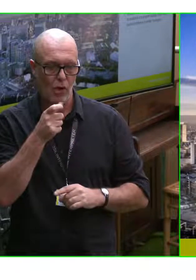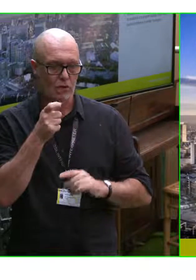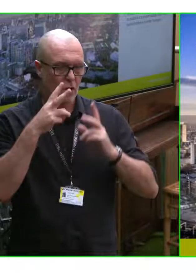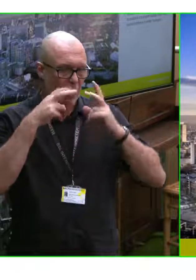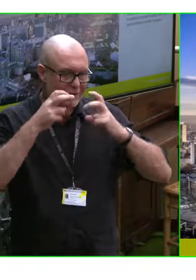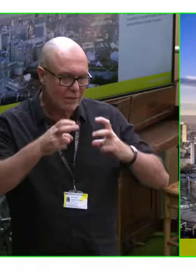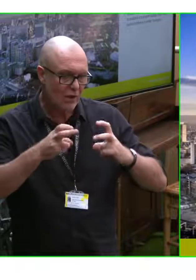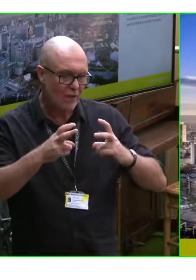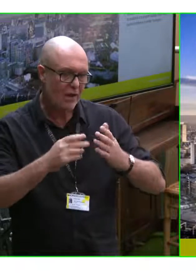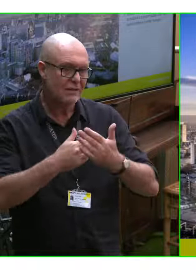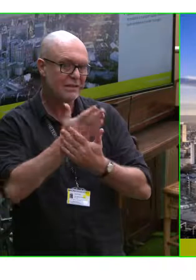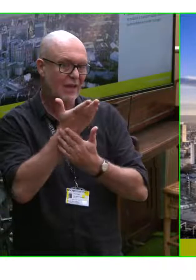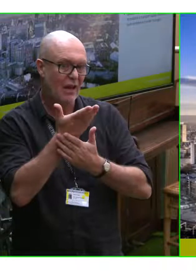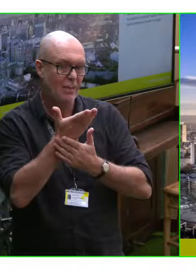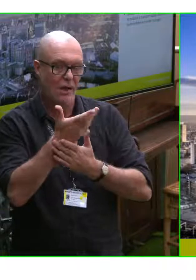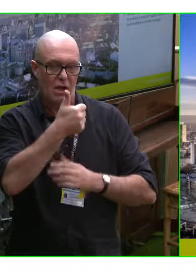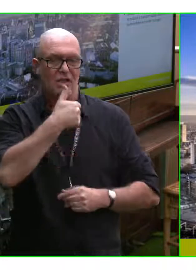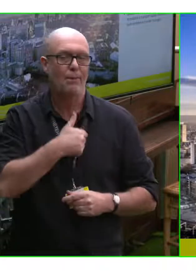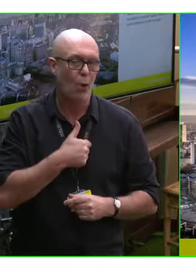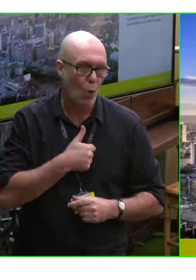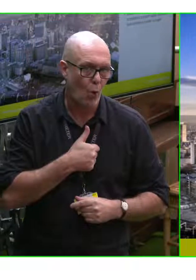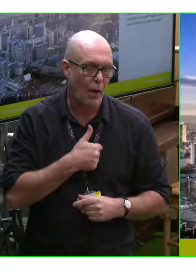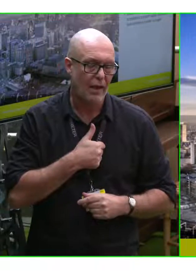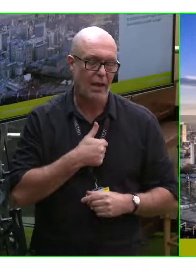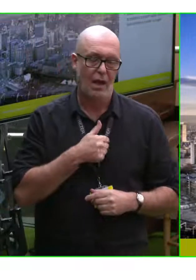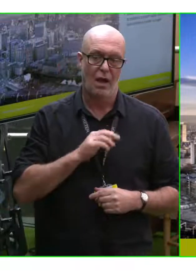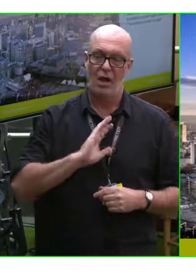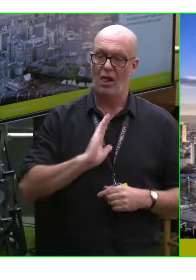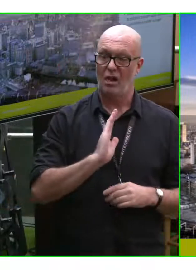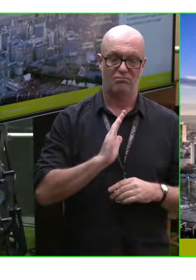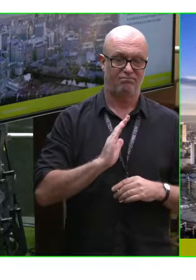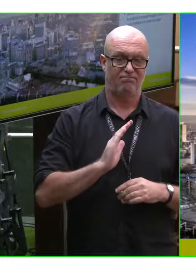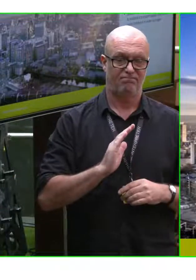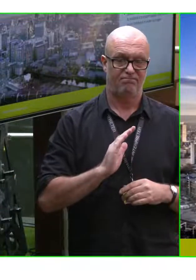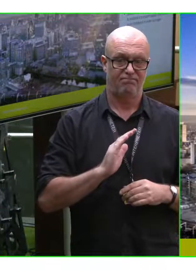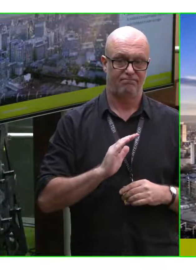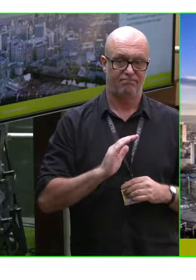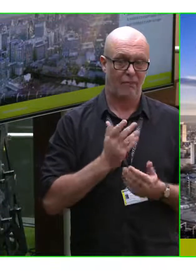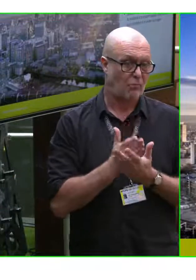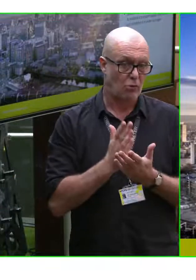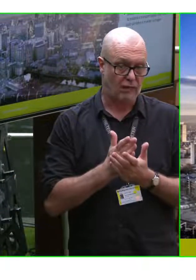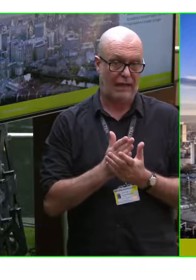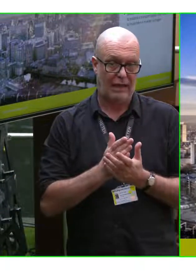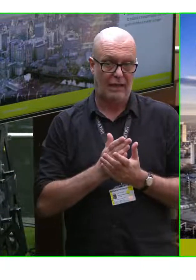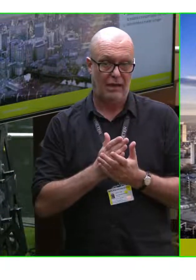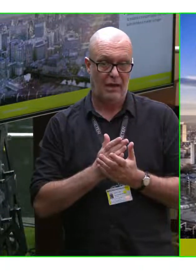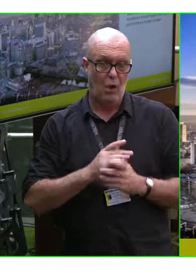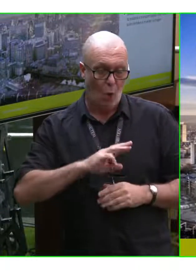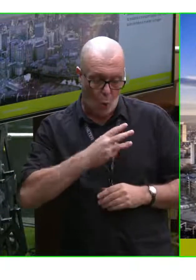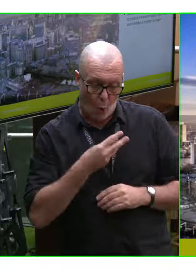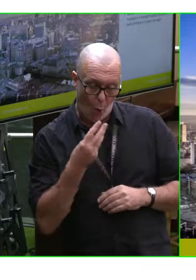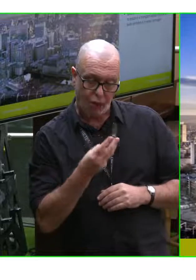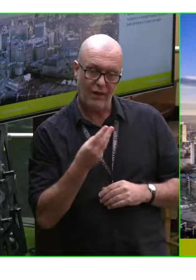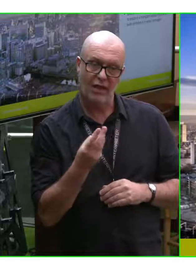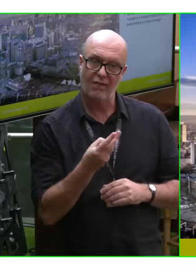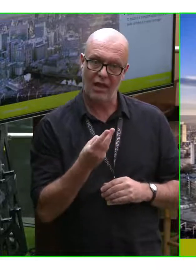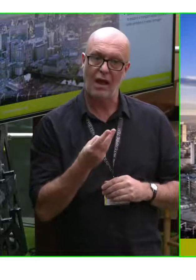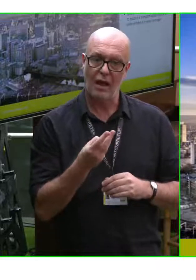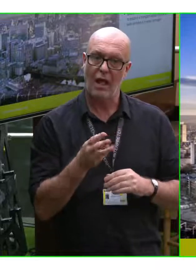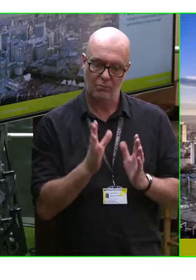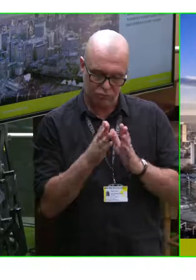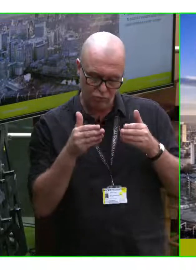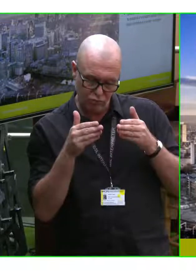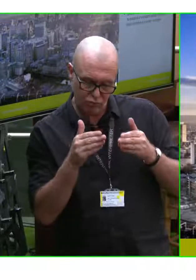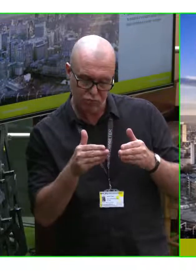we're there for the discovery part. The develop, we do that as a collaboration. Then deploy, we've got the Greater Manchester footprint, which is actively looking for